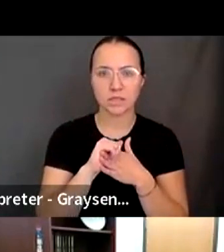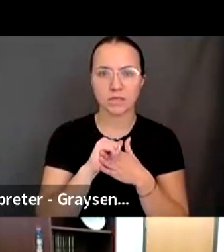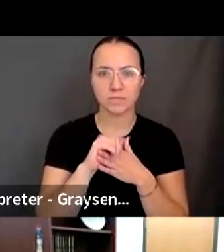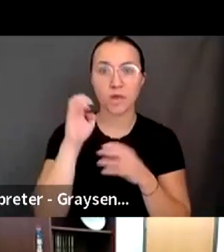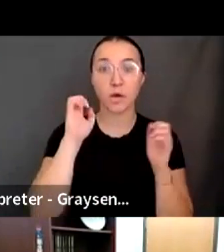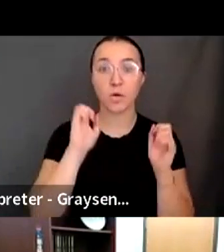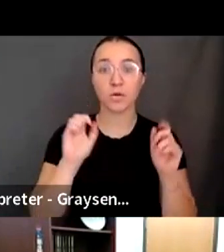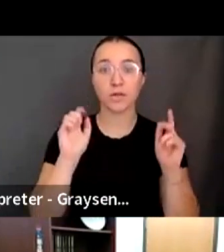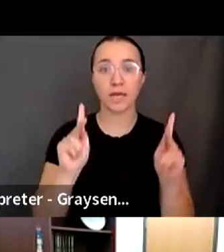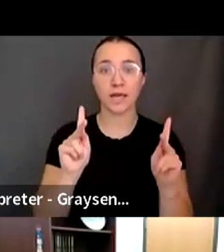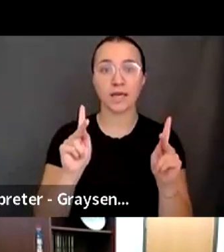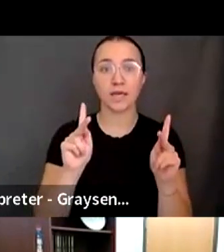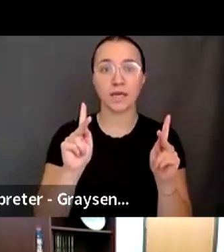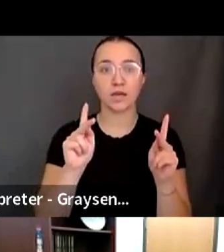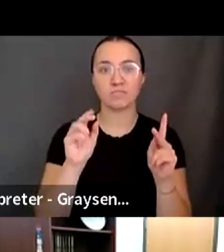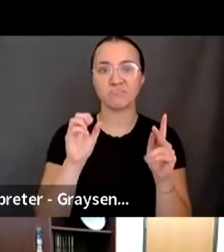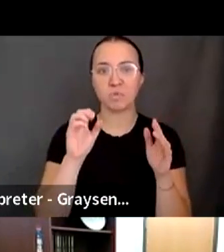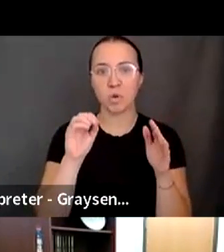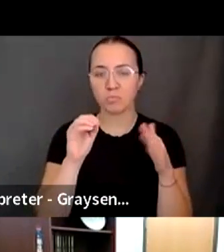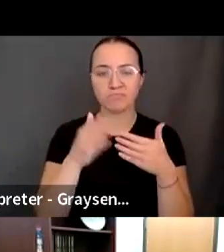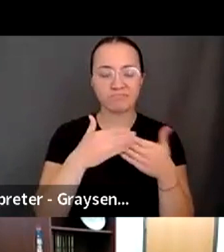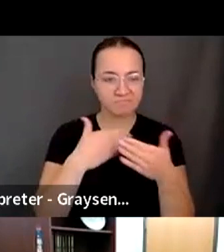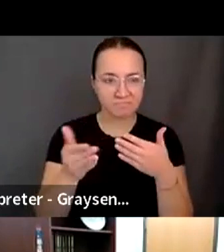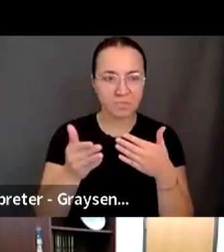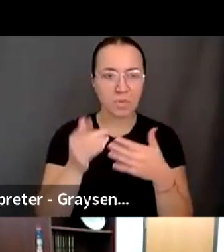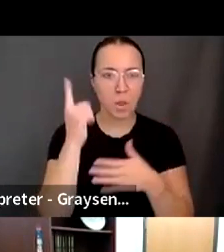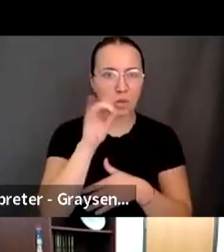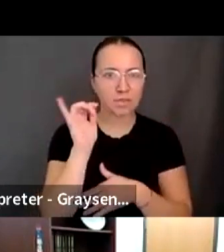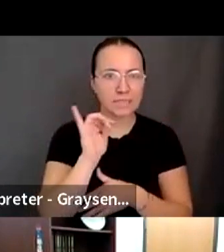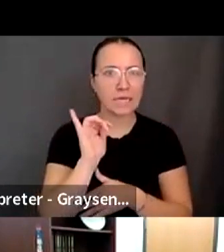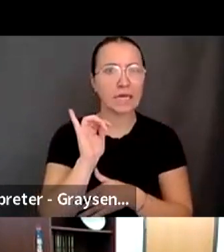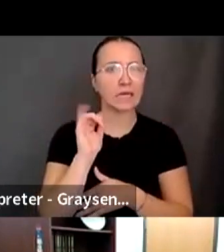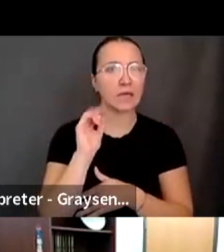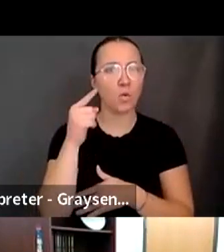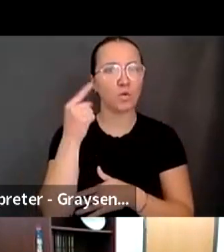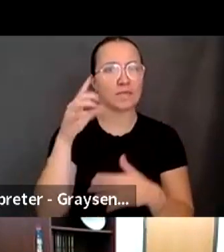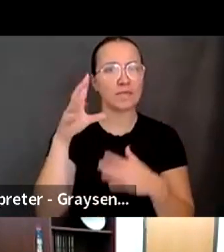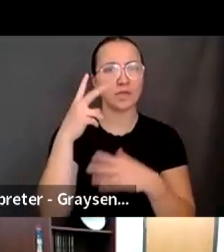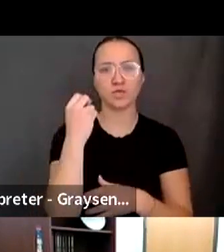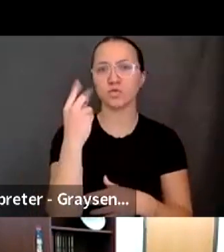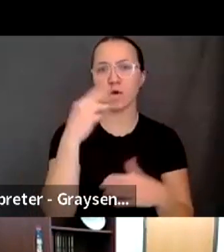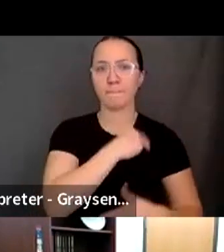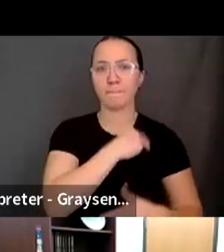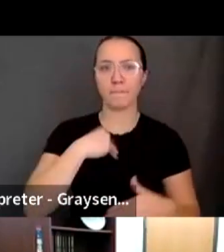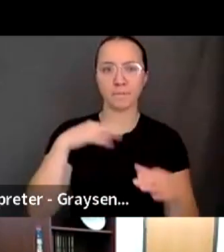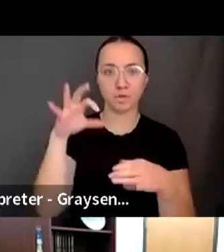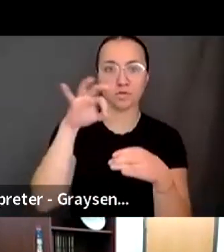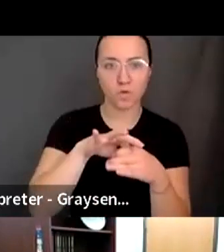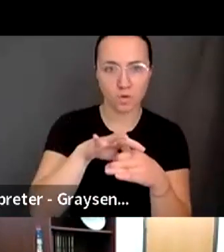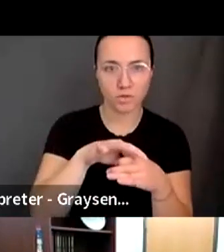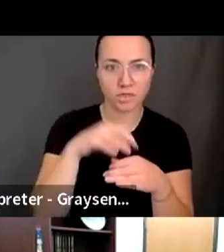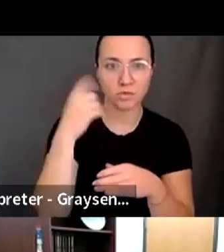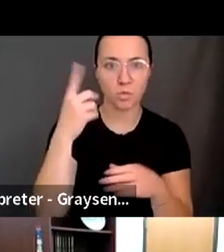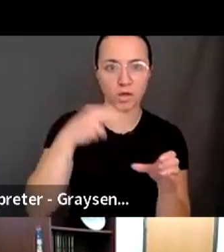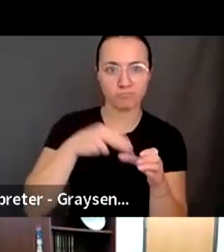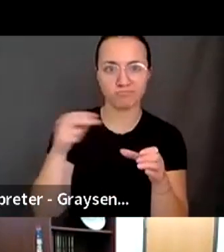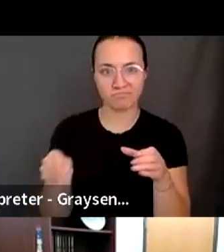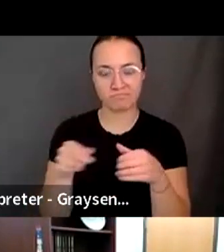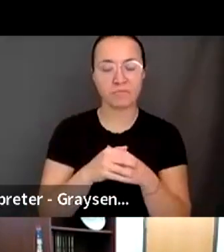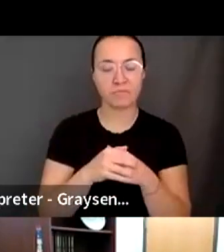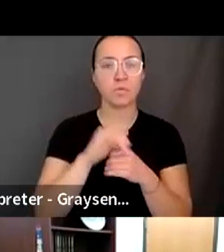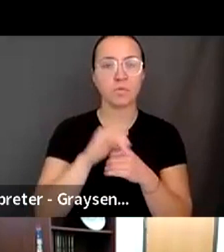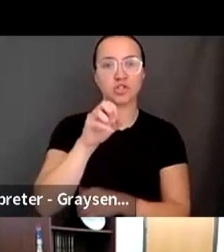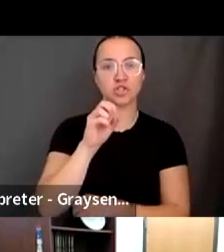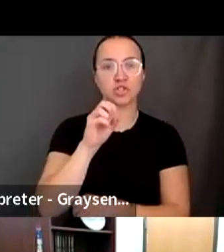Okay, well, regardless, it looks like only 12 members voted and one has abstained, which would give John